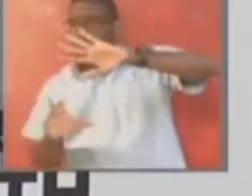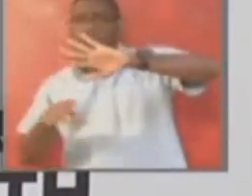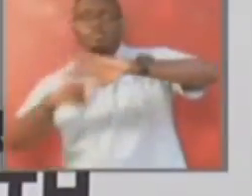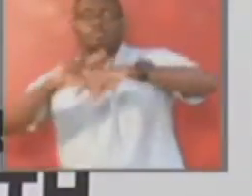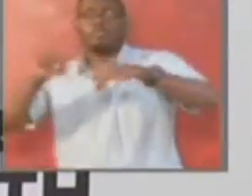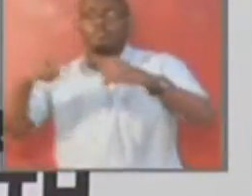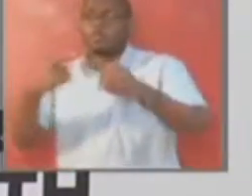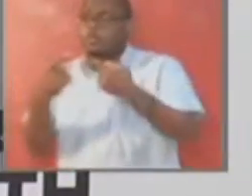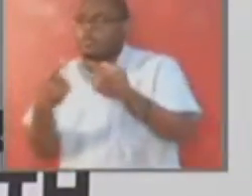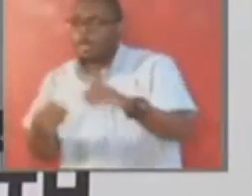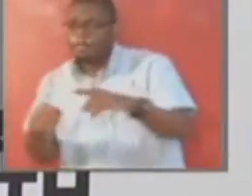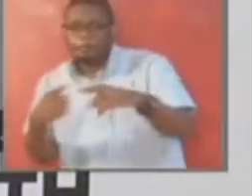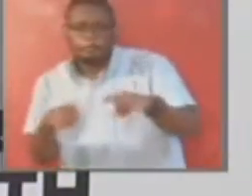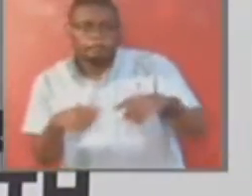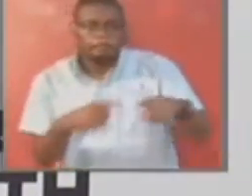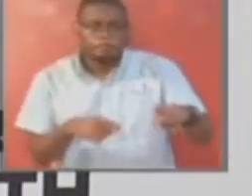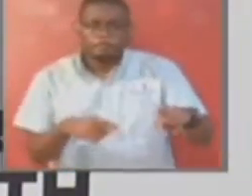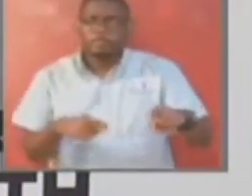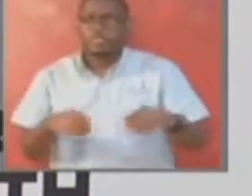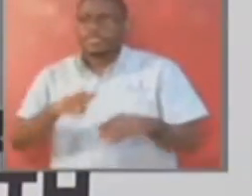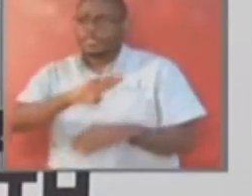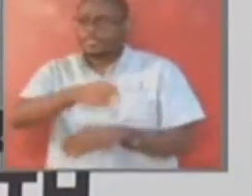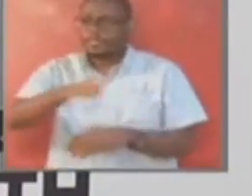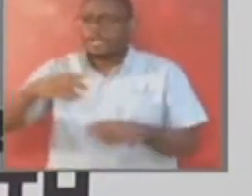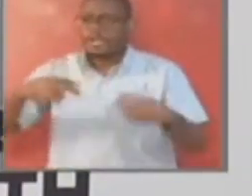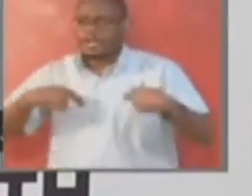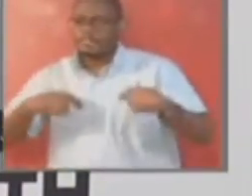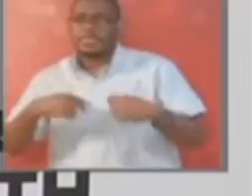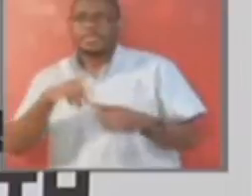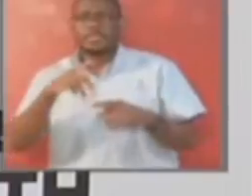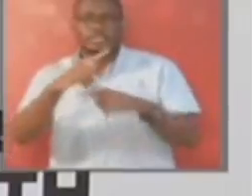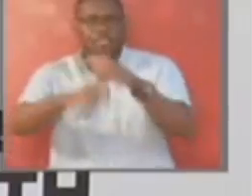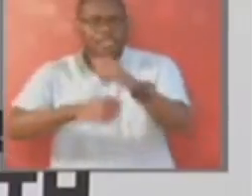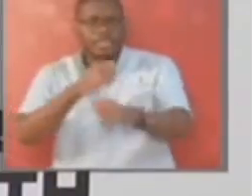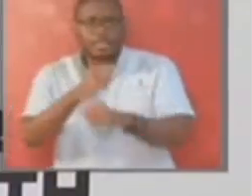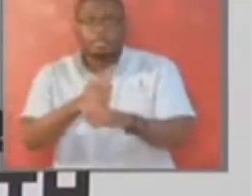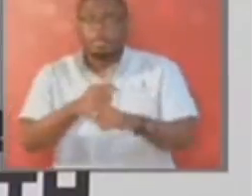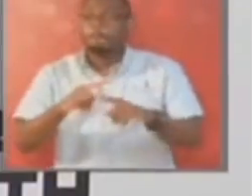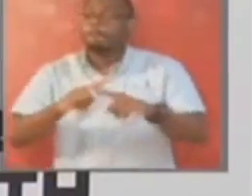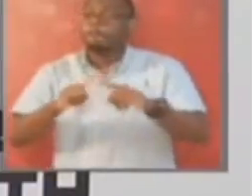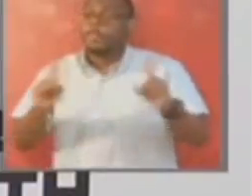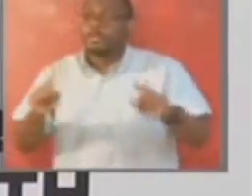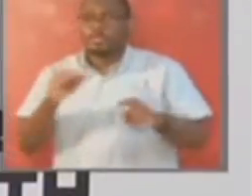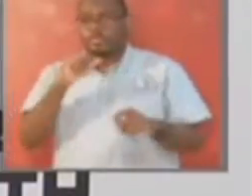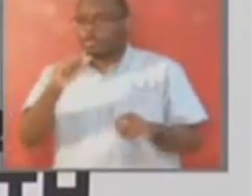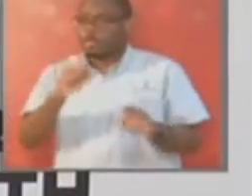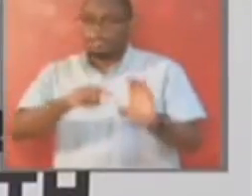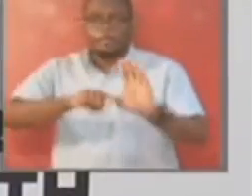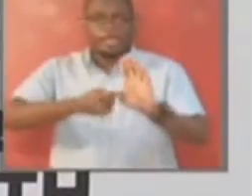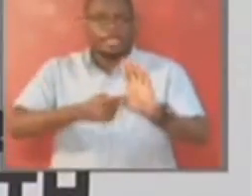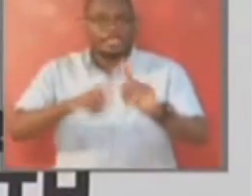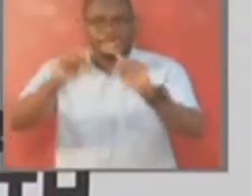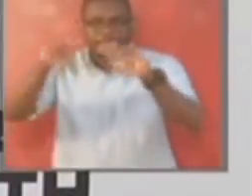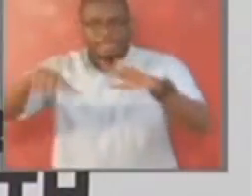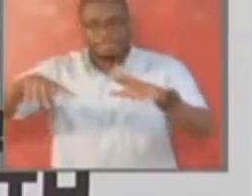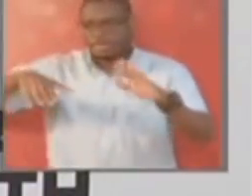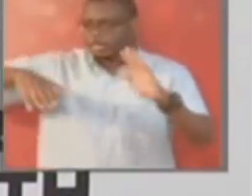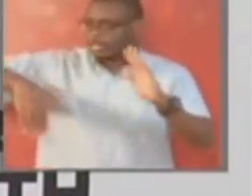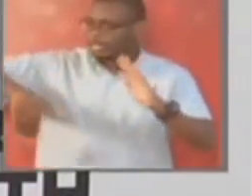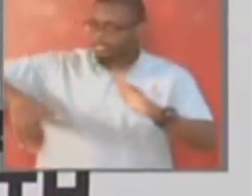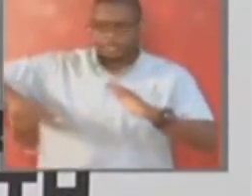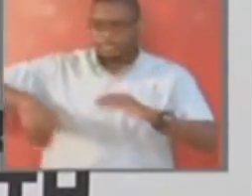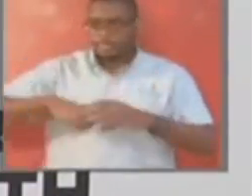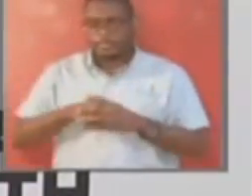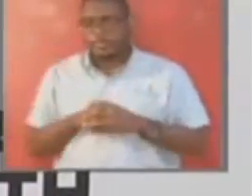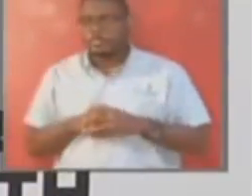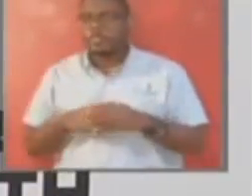different subtypes, if we have different subtypes. But she said she hasn't begun testing those samples as yet. They're in the process of putting their lab